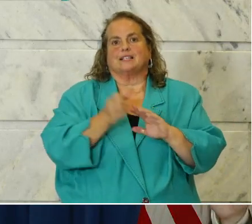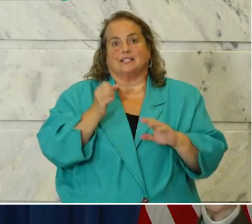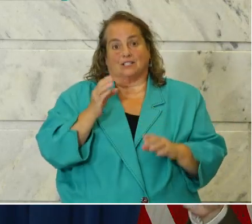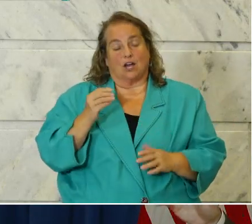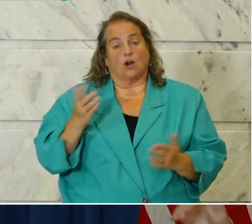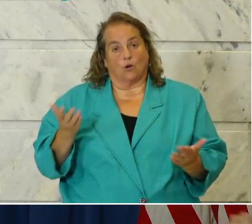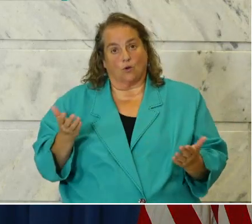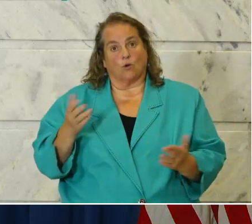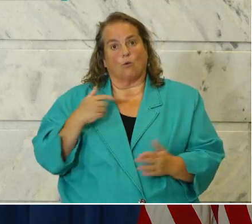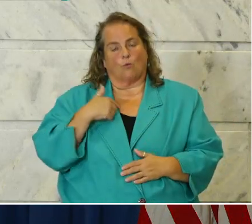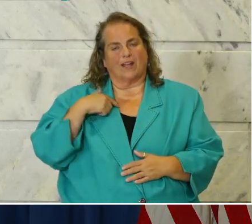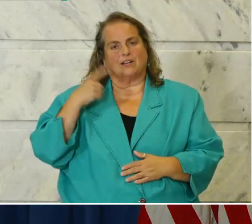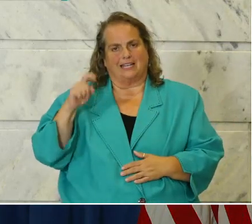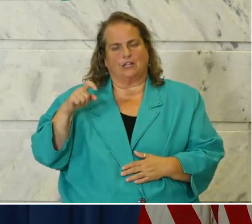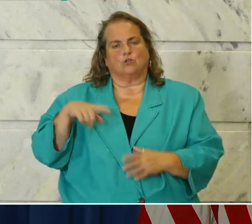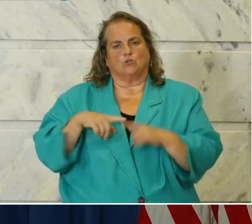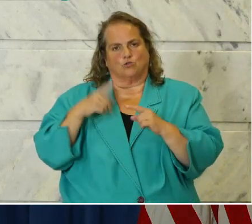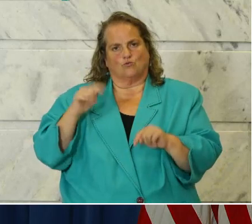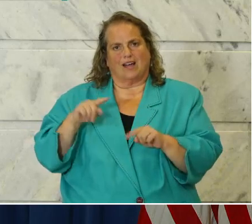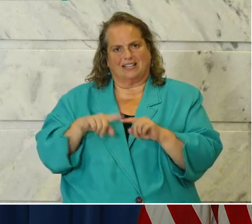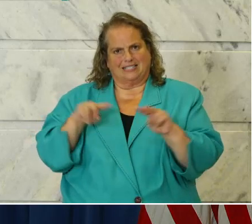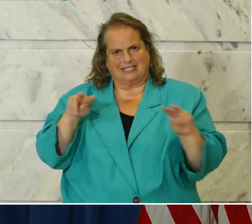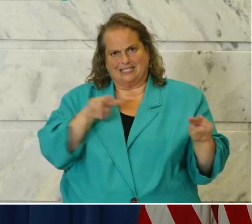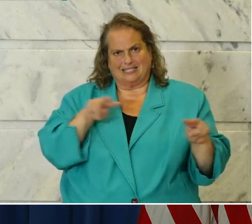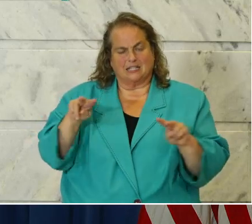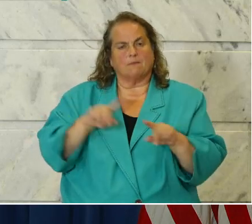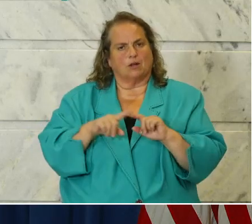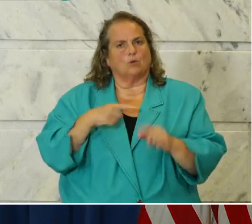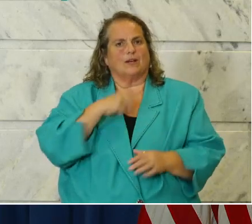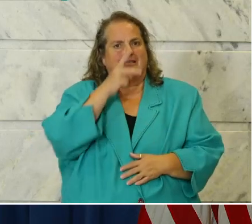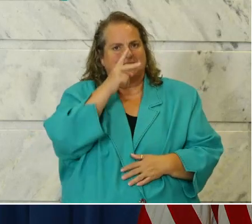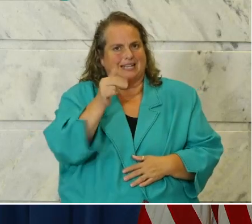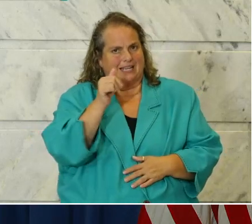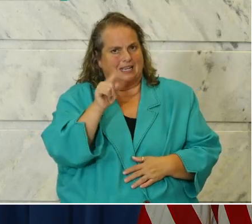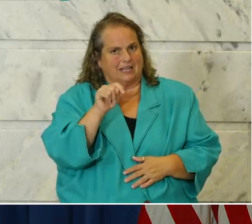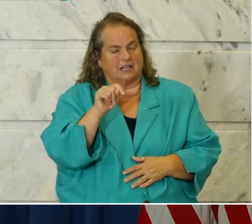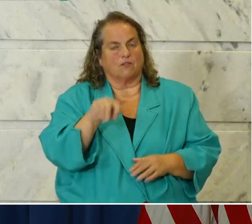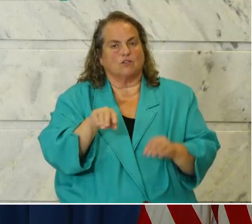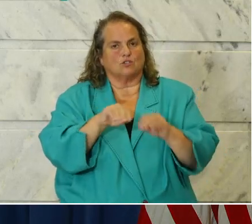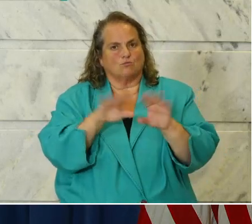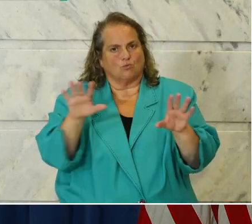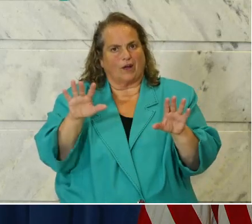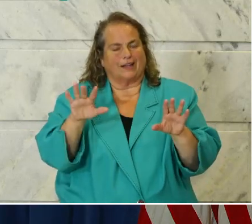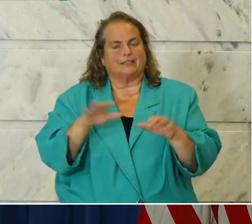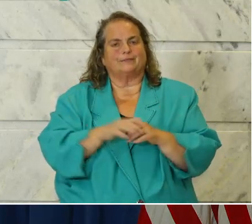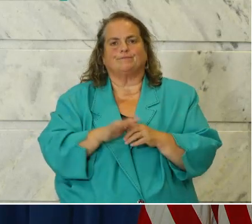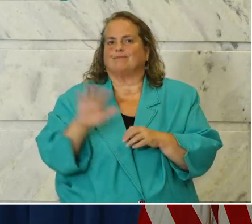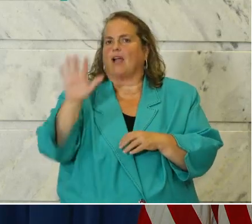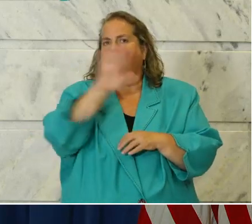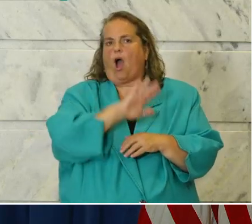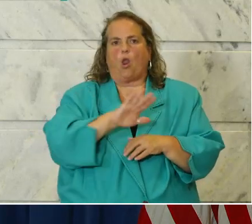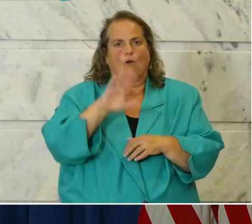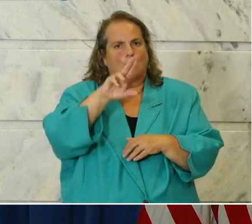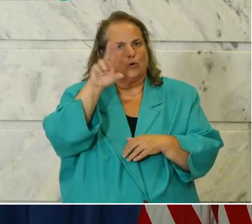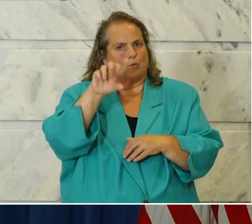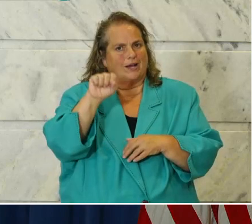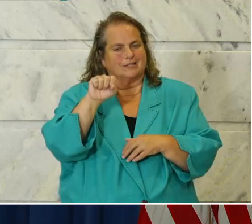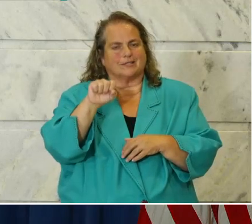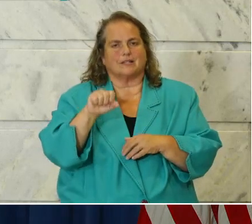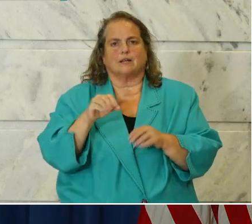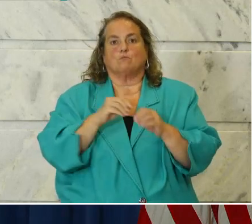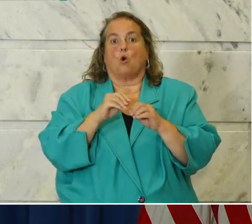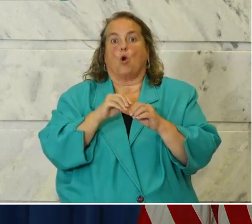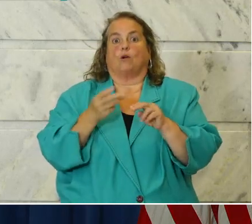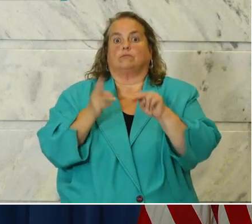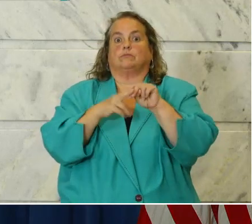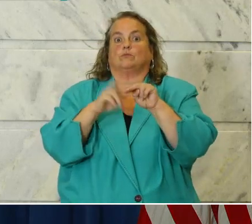Kentucky. We want to keep it down. But we're seeing spread across rural America at a much more significant rate, and